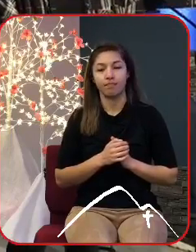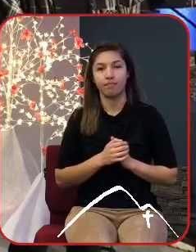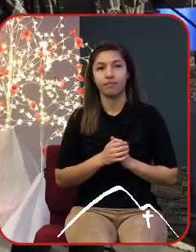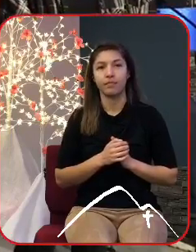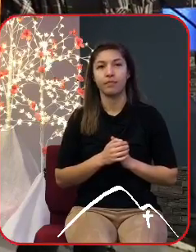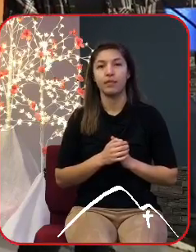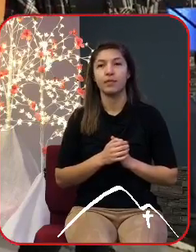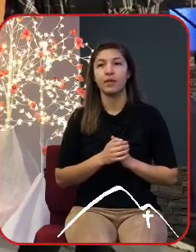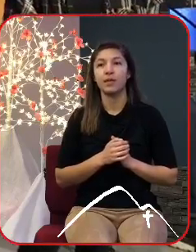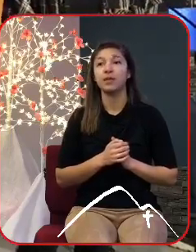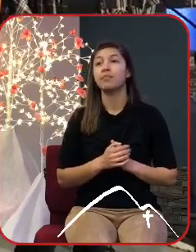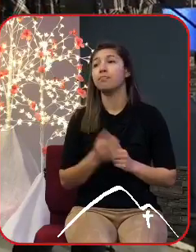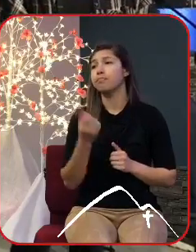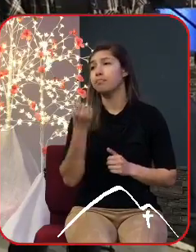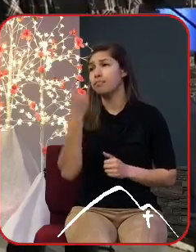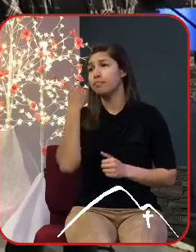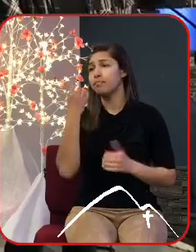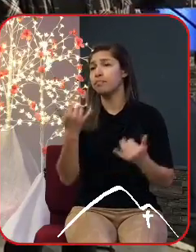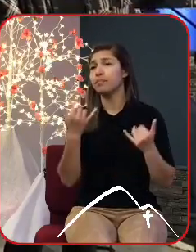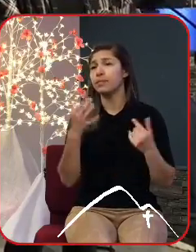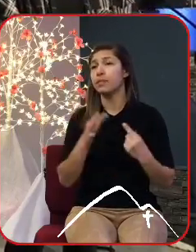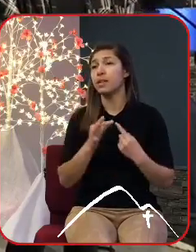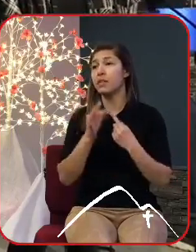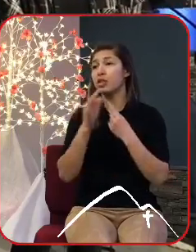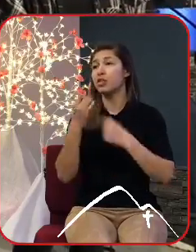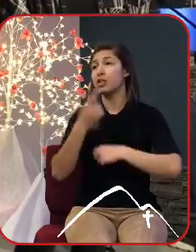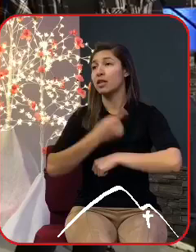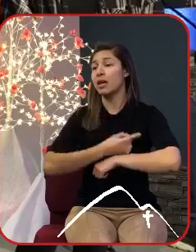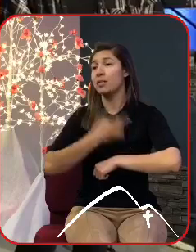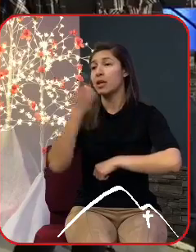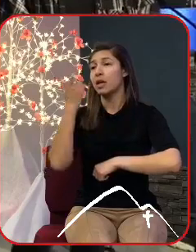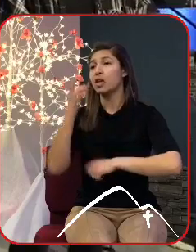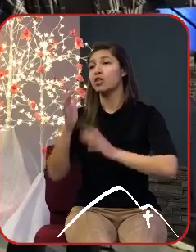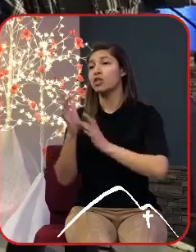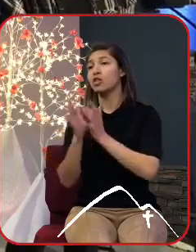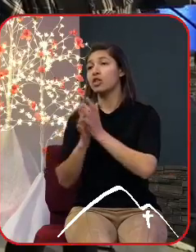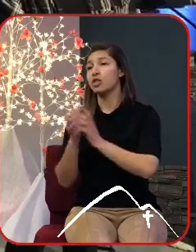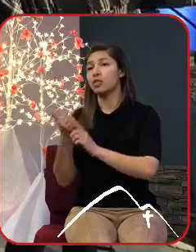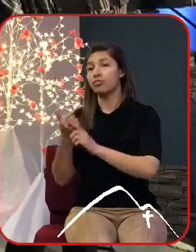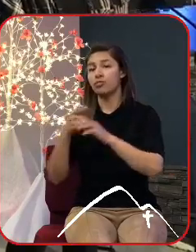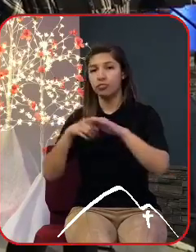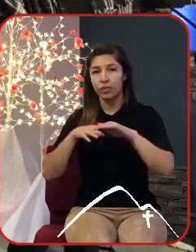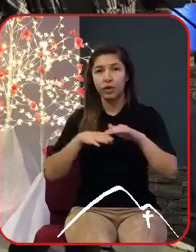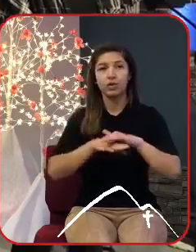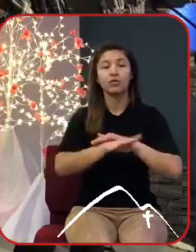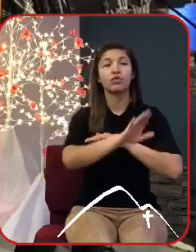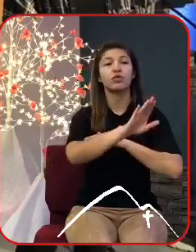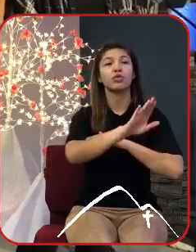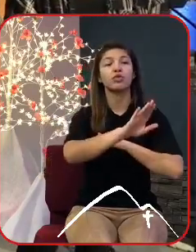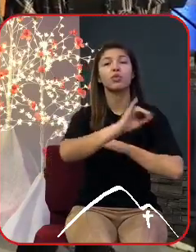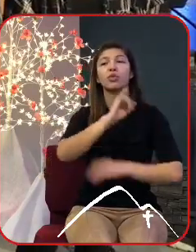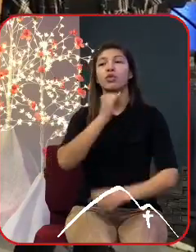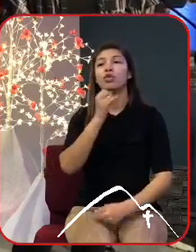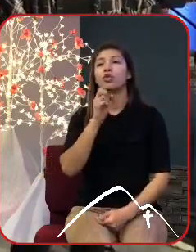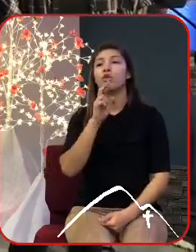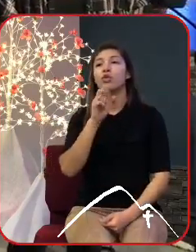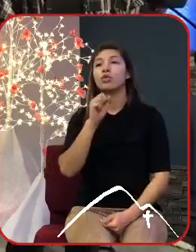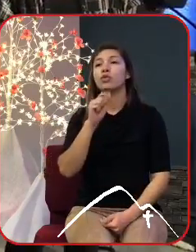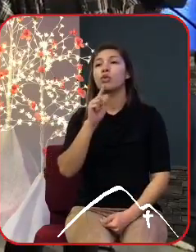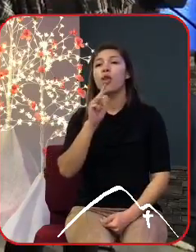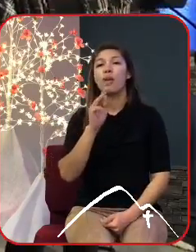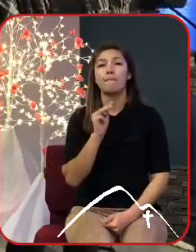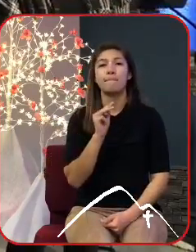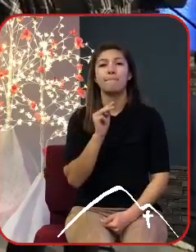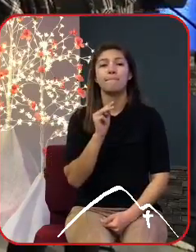It's a special day because as he entered in, the people were thinking